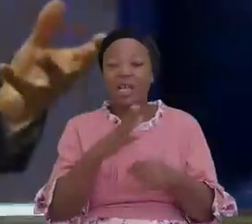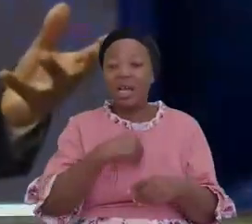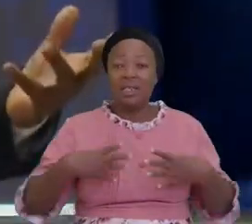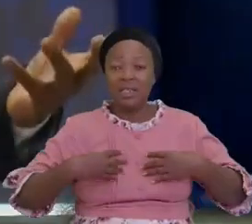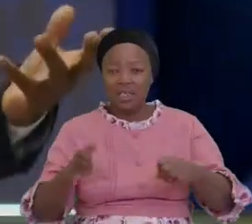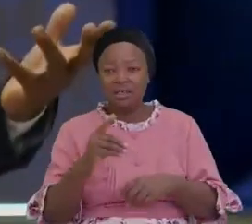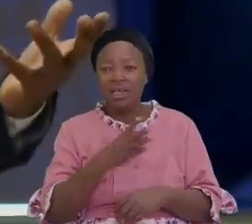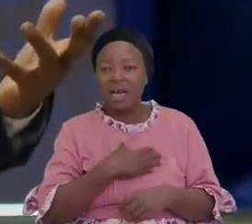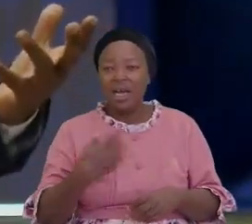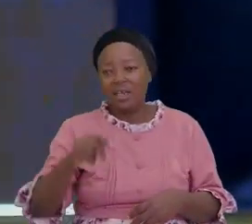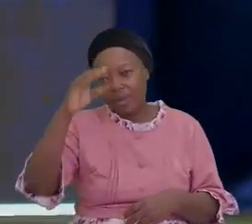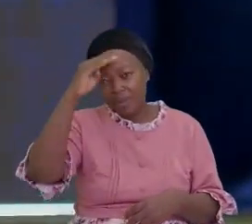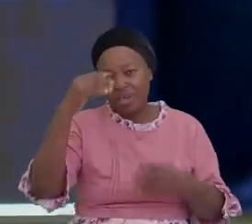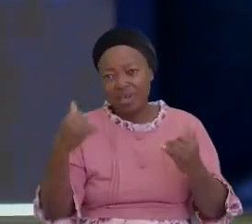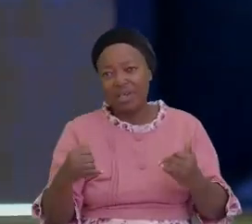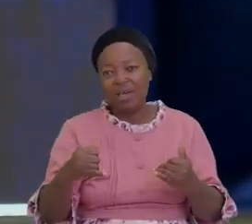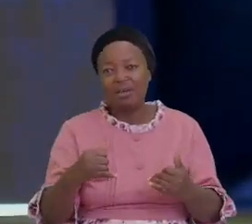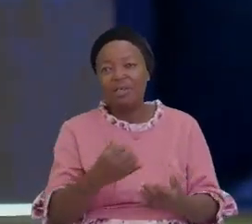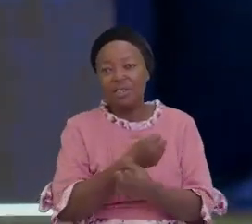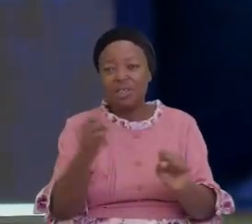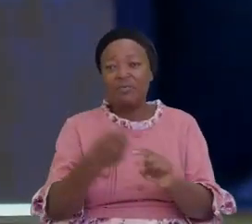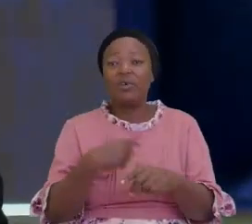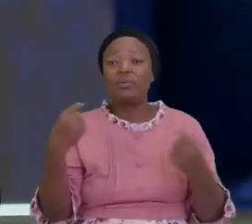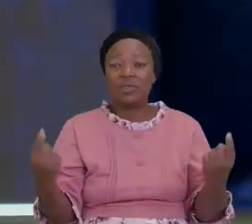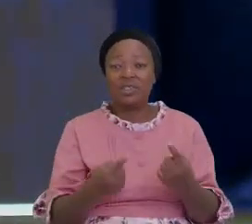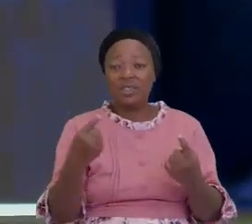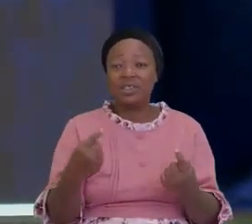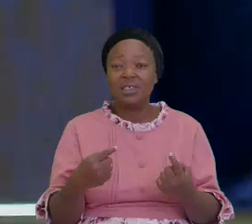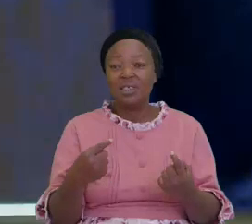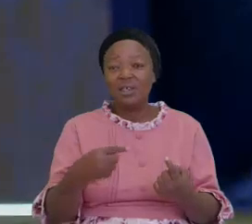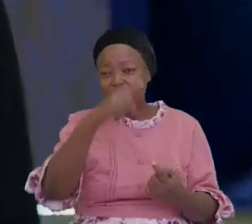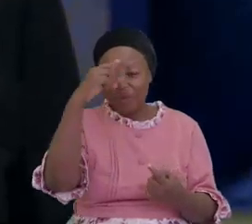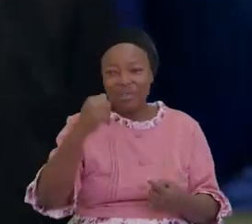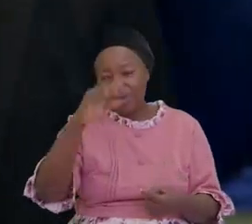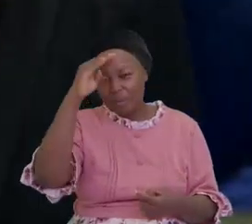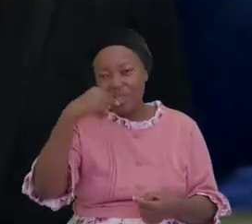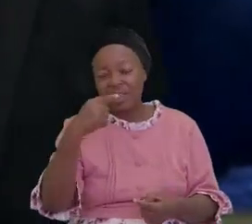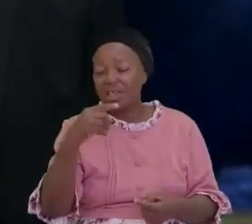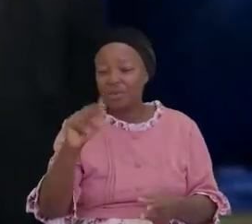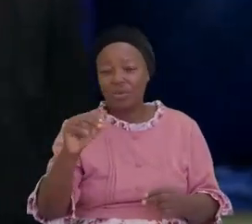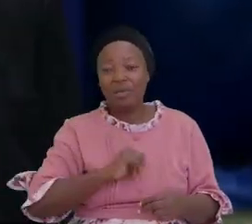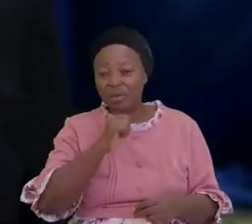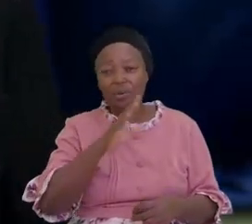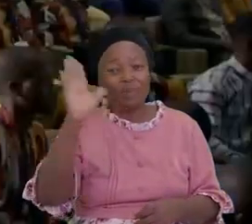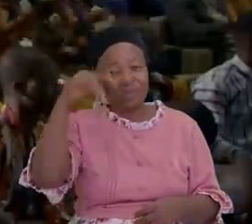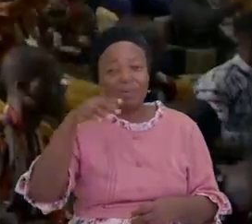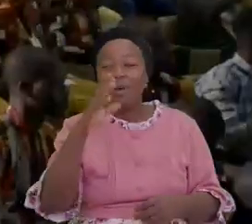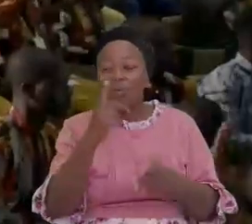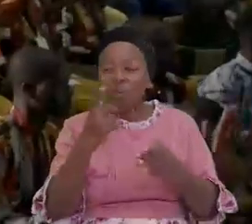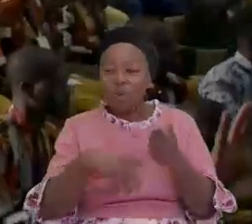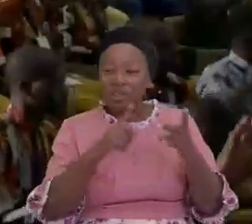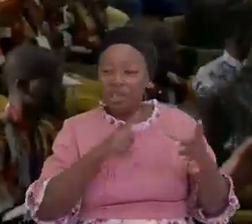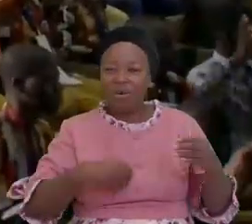And the man now born again. What the Lord has given me, I give you.